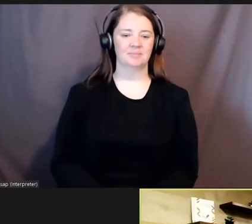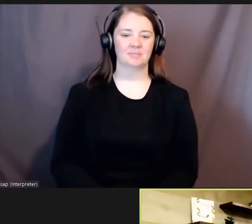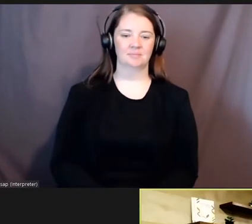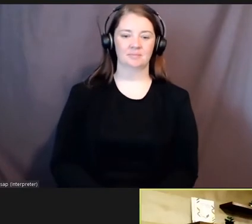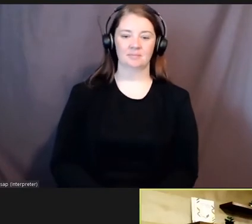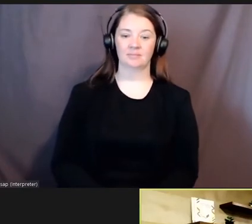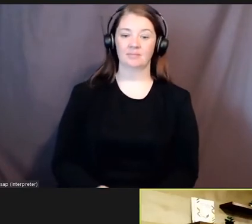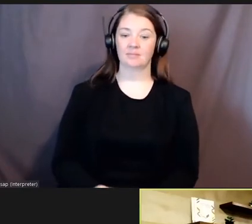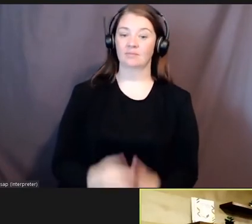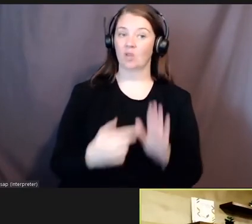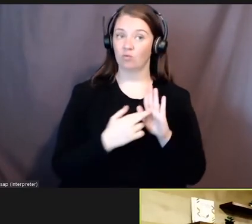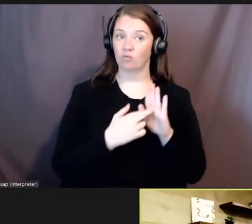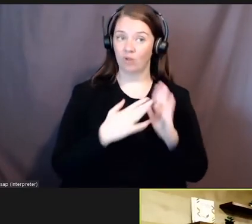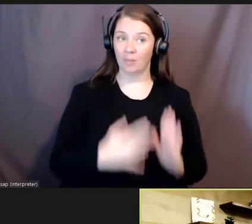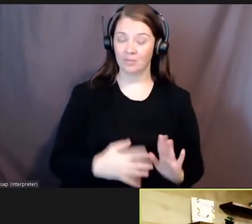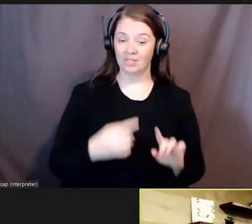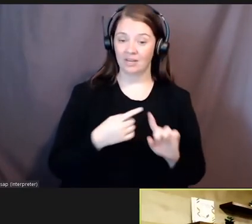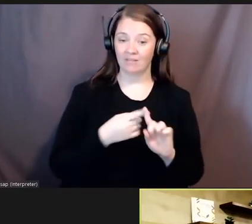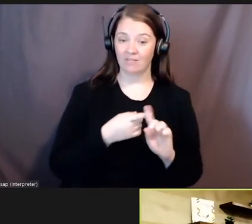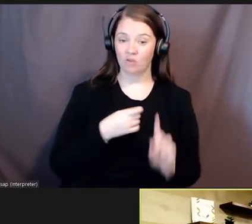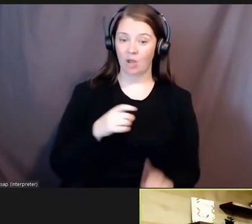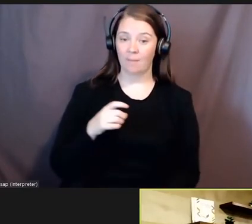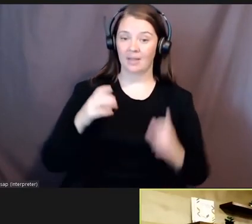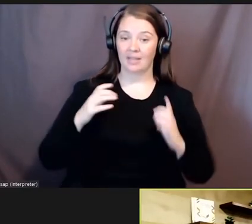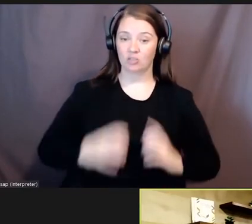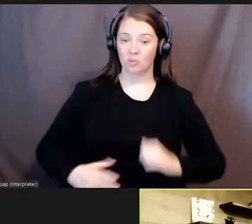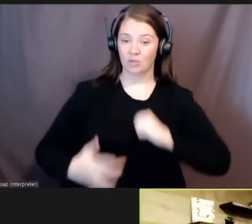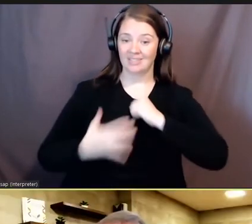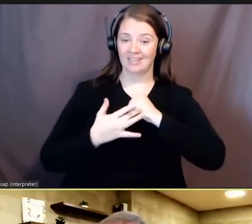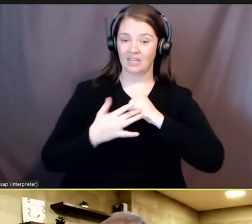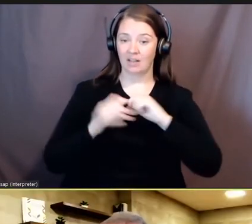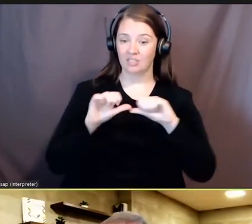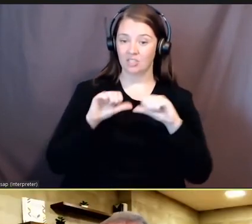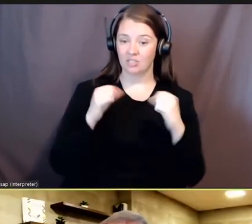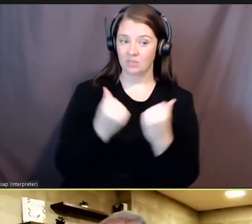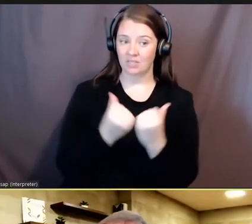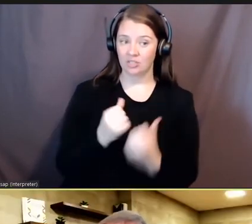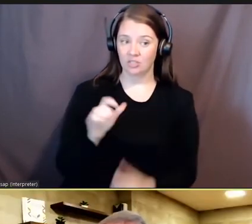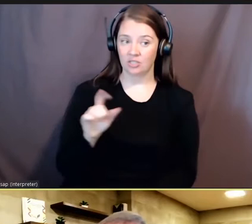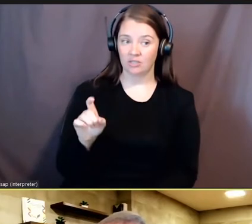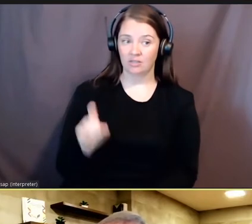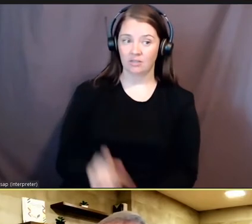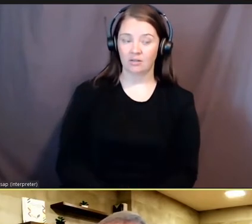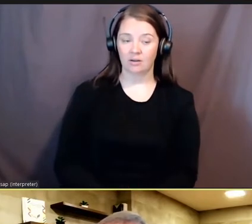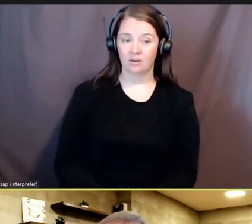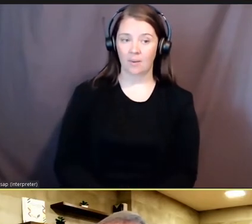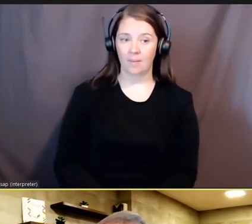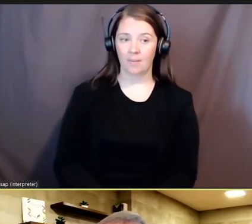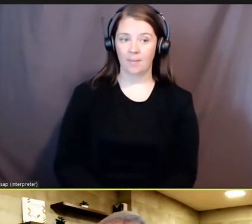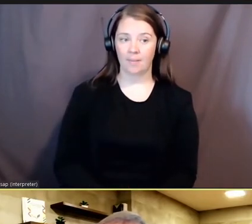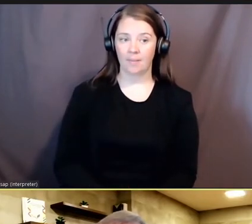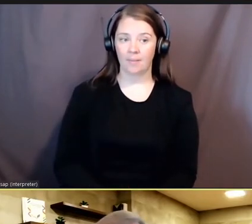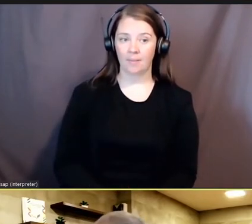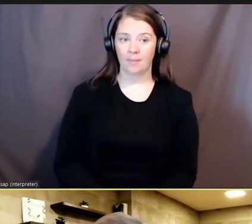Do we have a representative from the Consumer Technology Association?